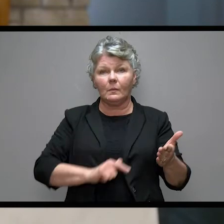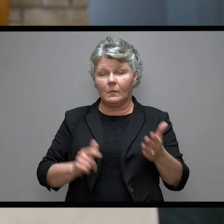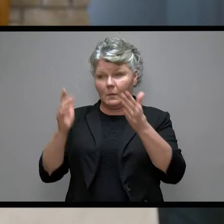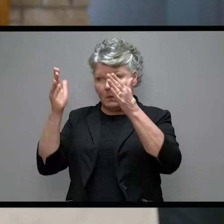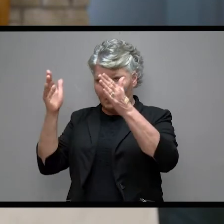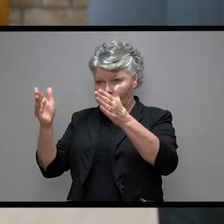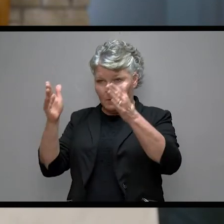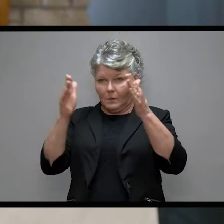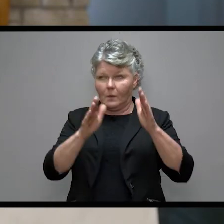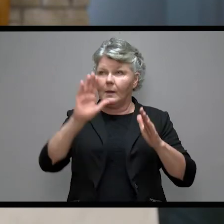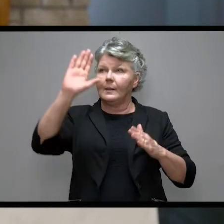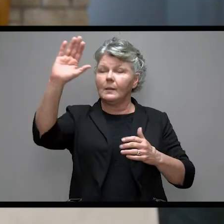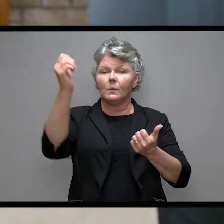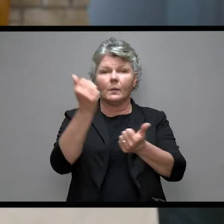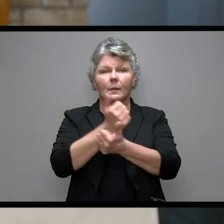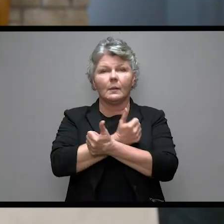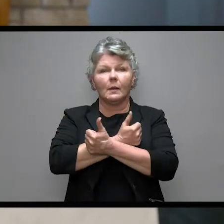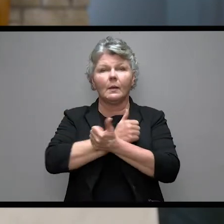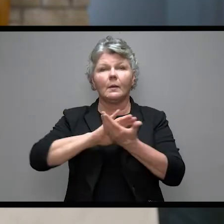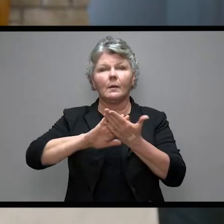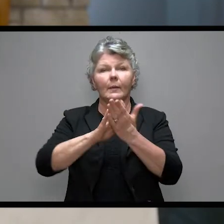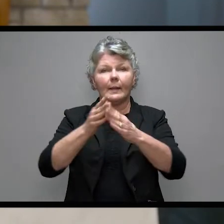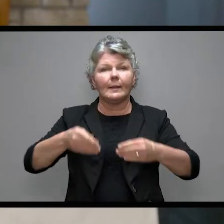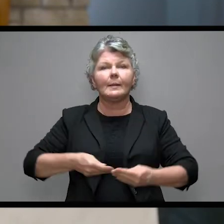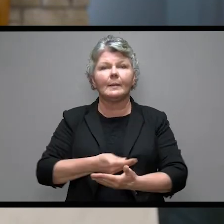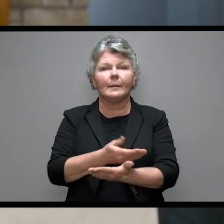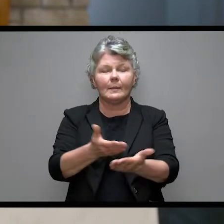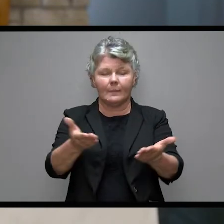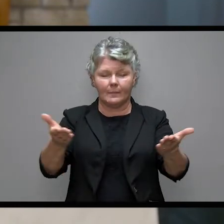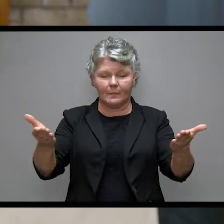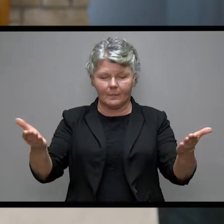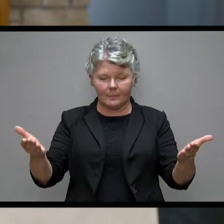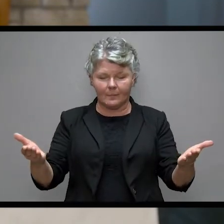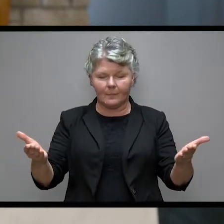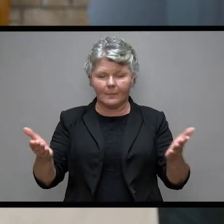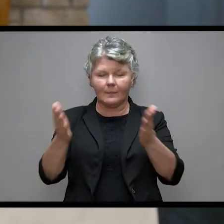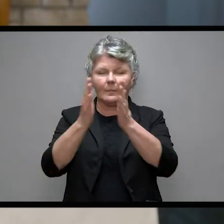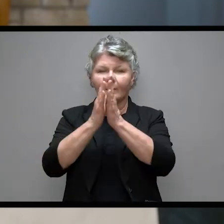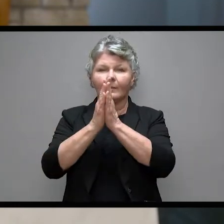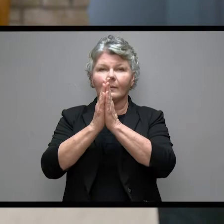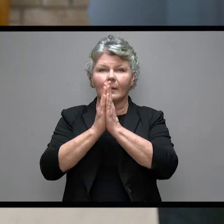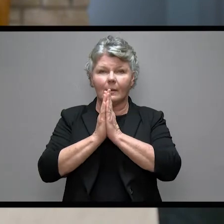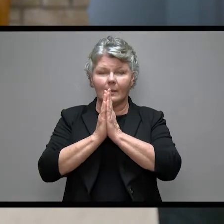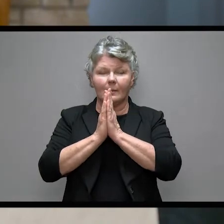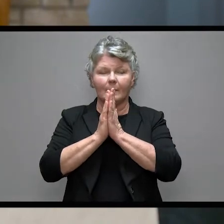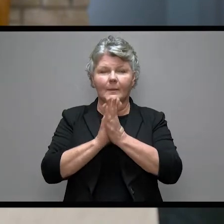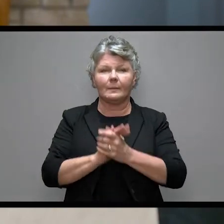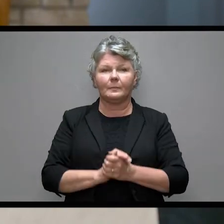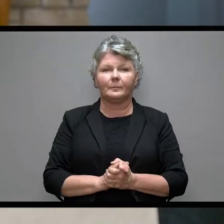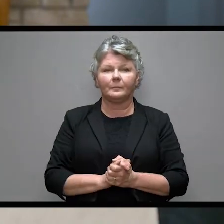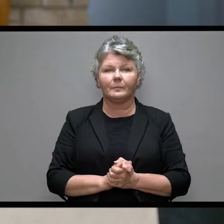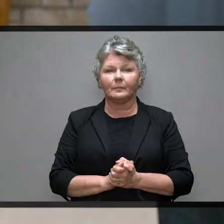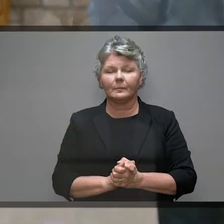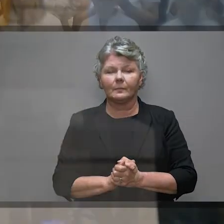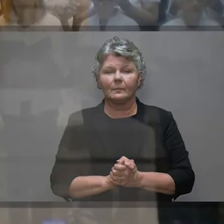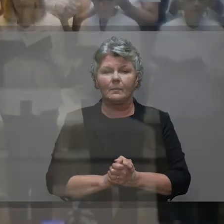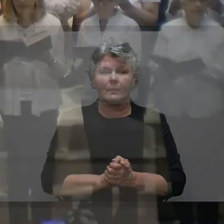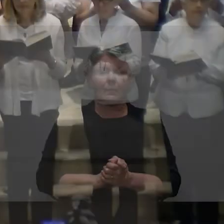you the Lord look upon you with his favor and give you his peace amen